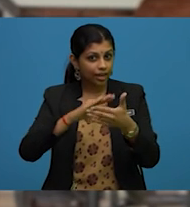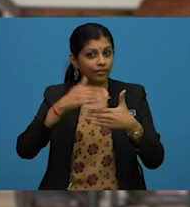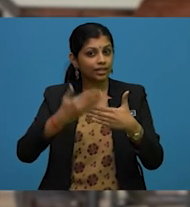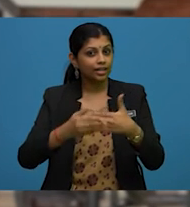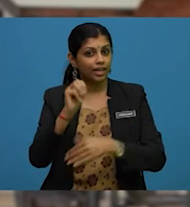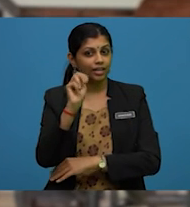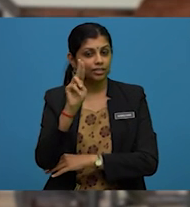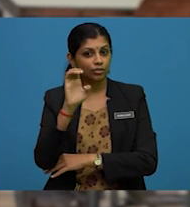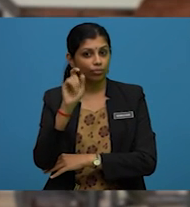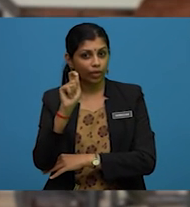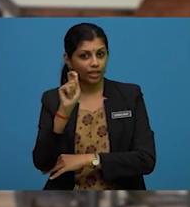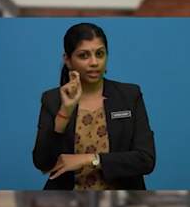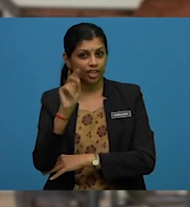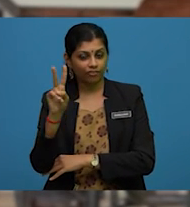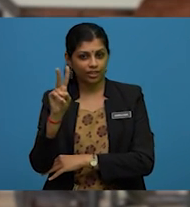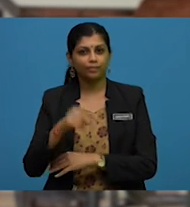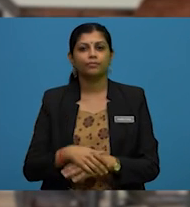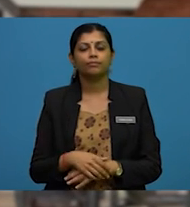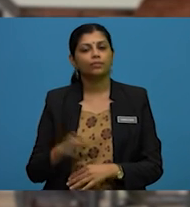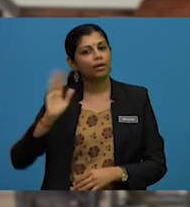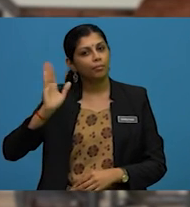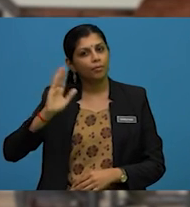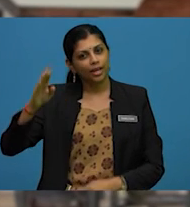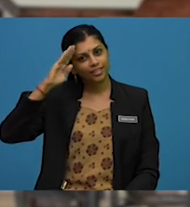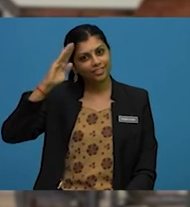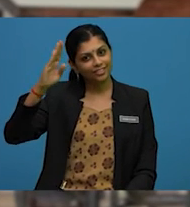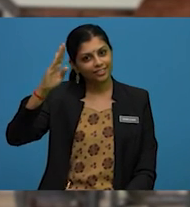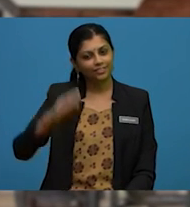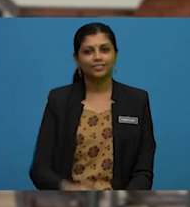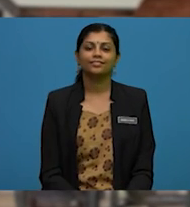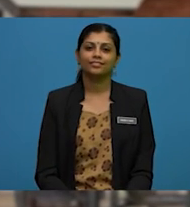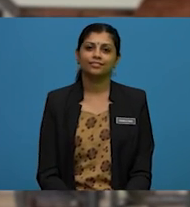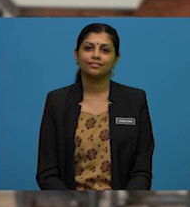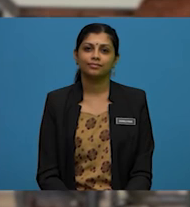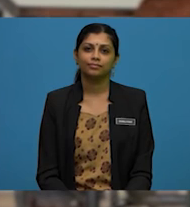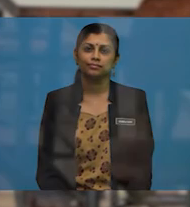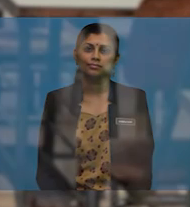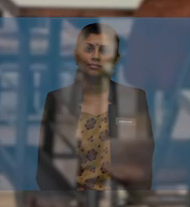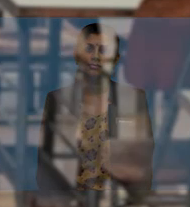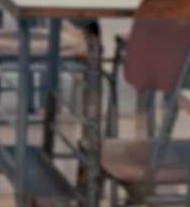MUET TV Pendidikan lesson, goodbye and have a pleasant day.